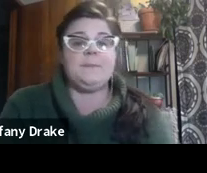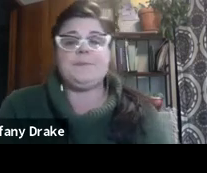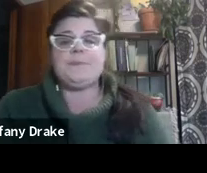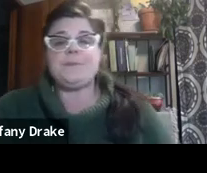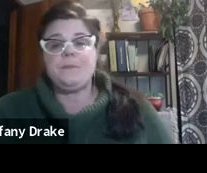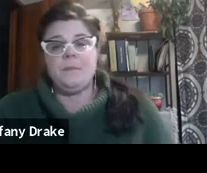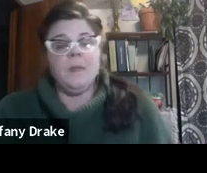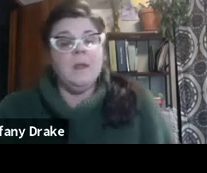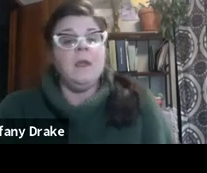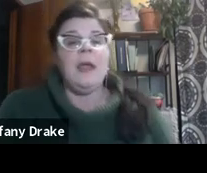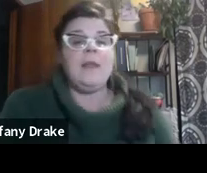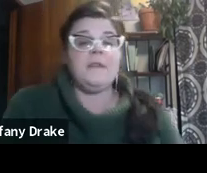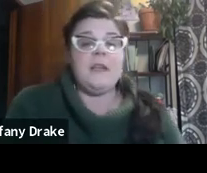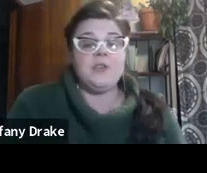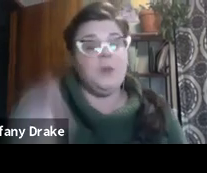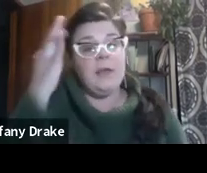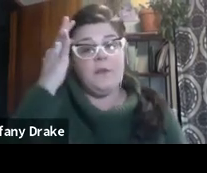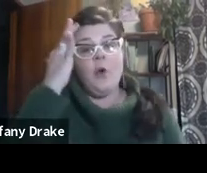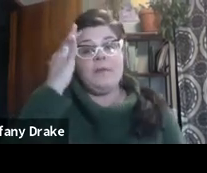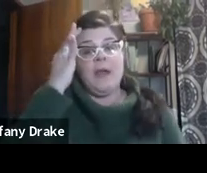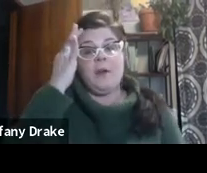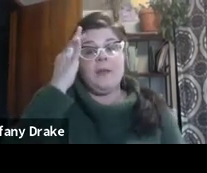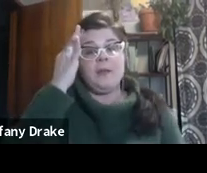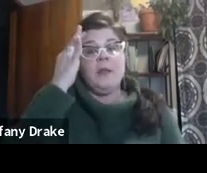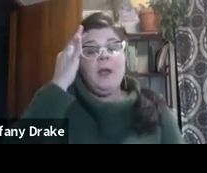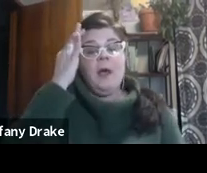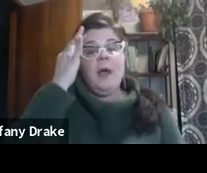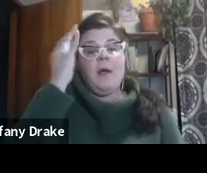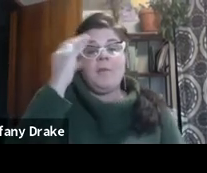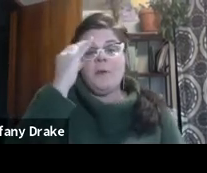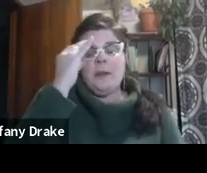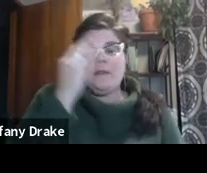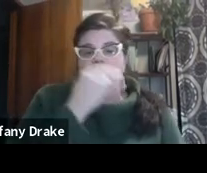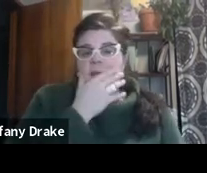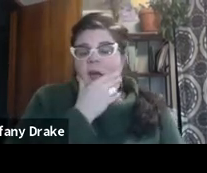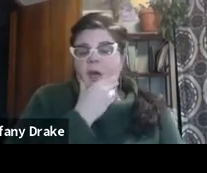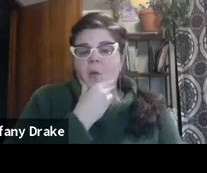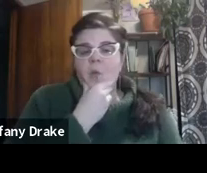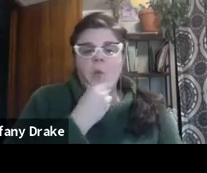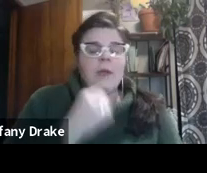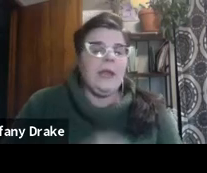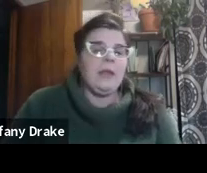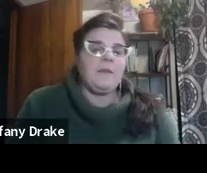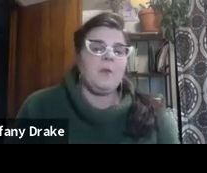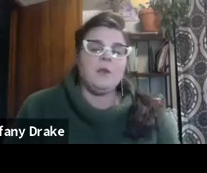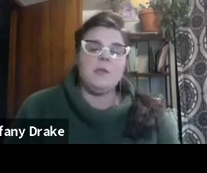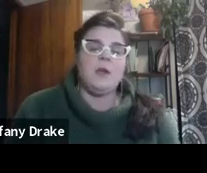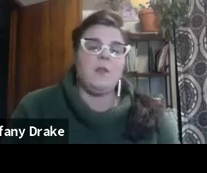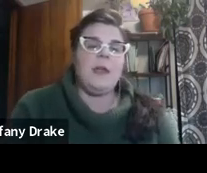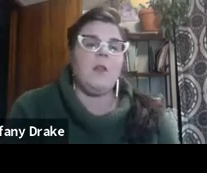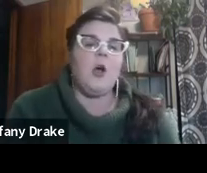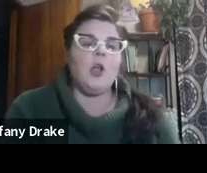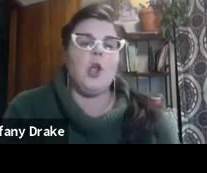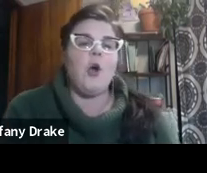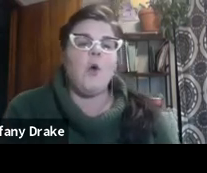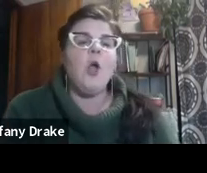directives. And then a sexualized home environment. For instance, one case I worked not all